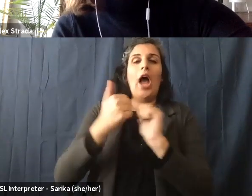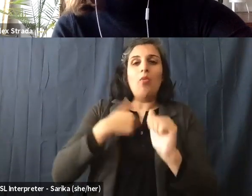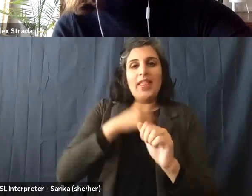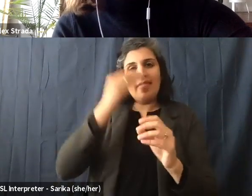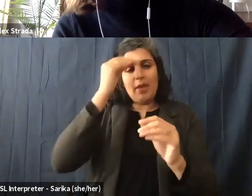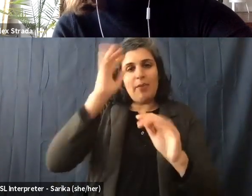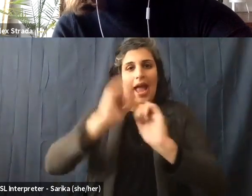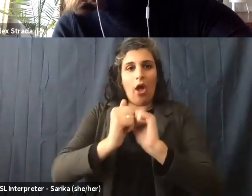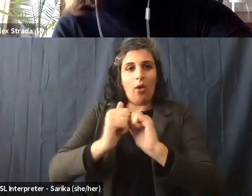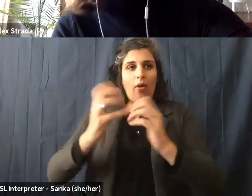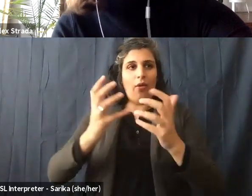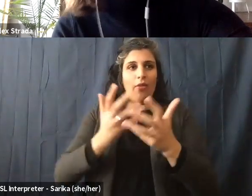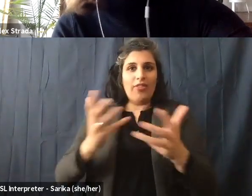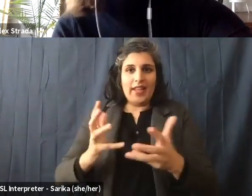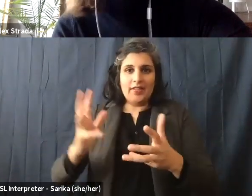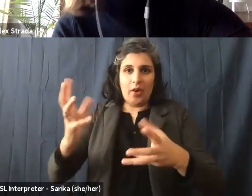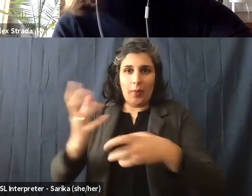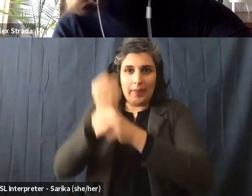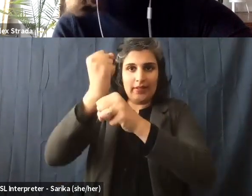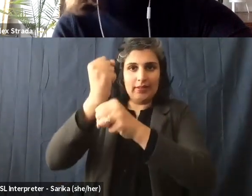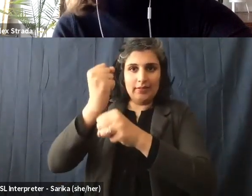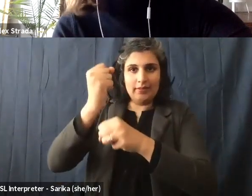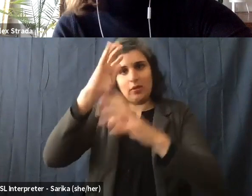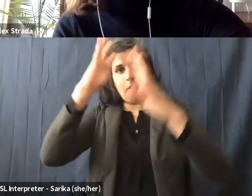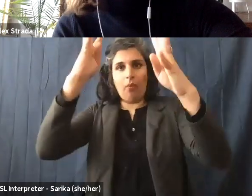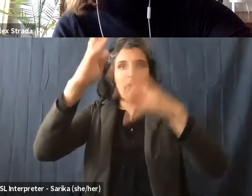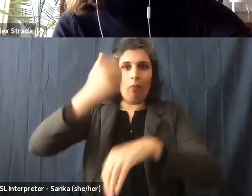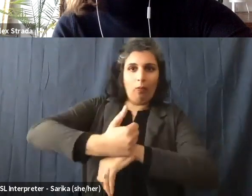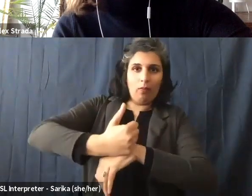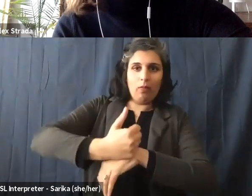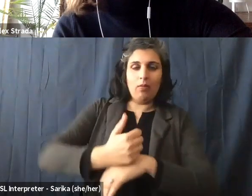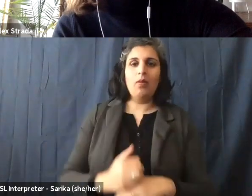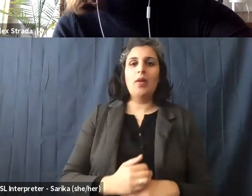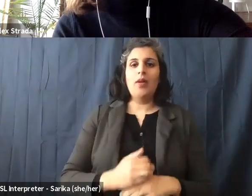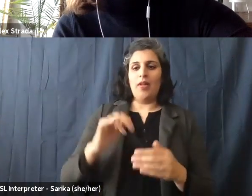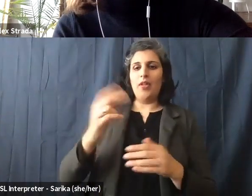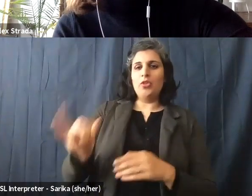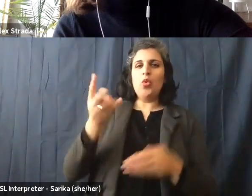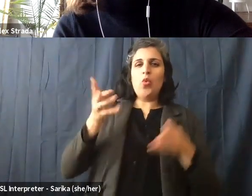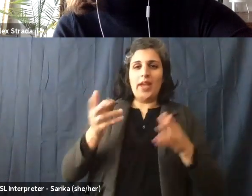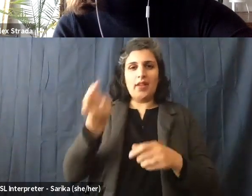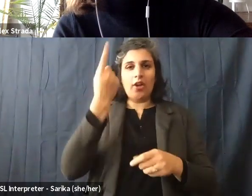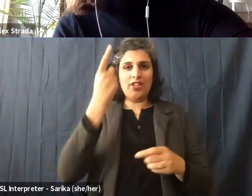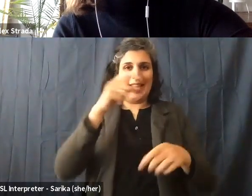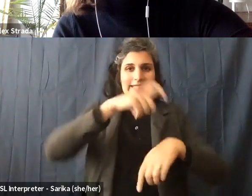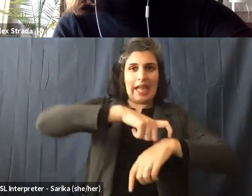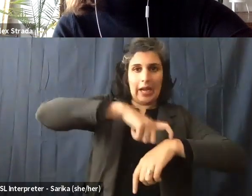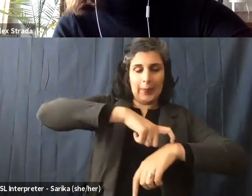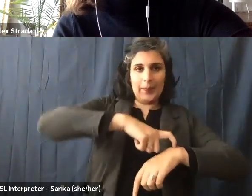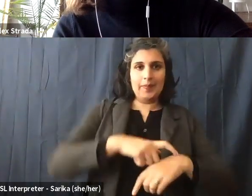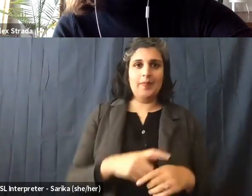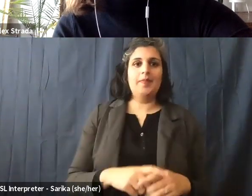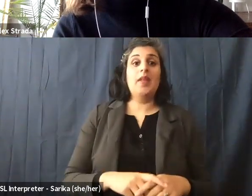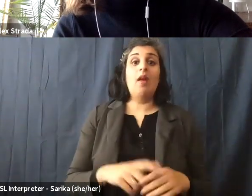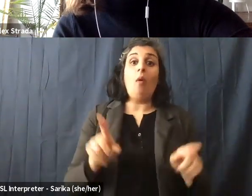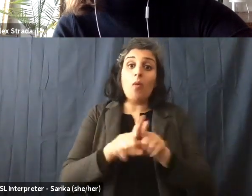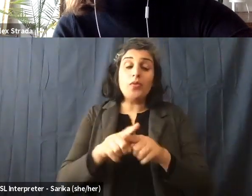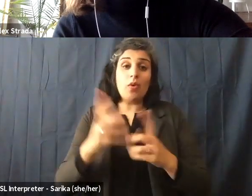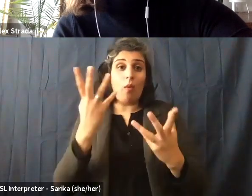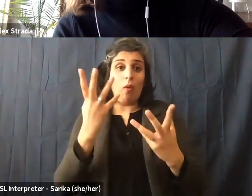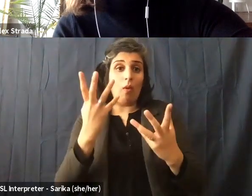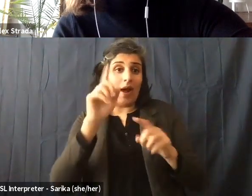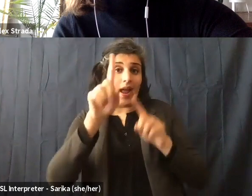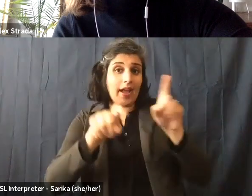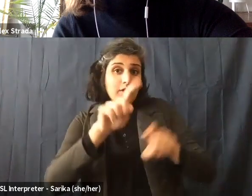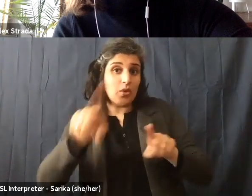And that was my starting point. So I wanted to ask you about time, but I also wanted to ask you about something that I didn't touch on at all in my